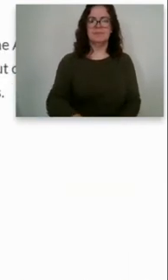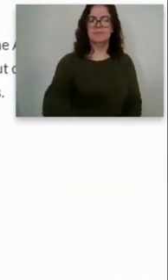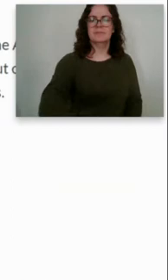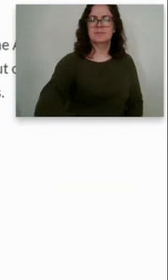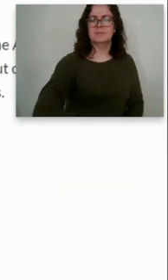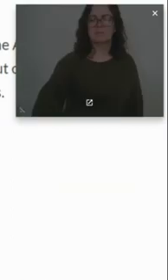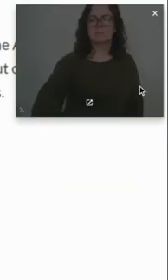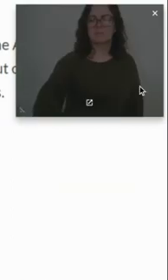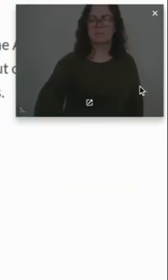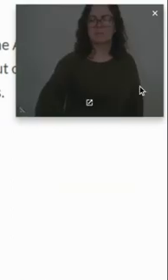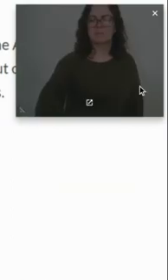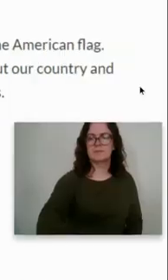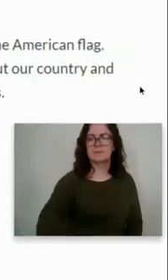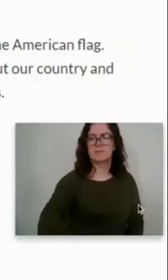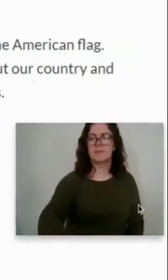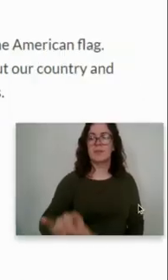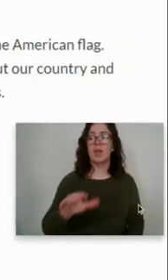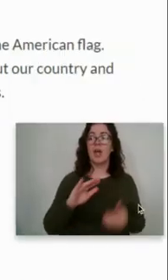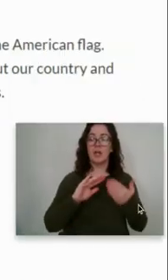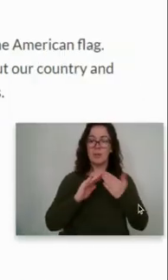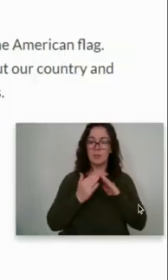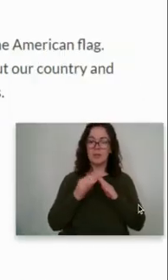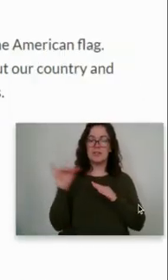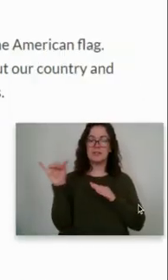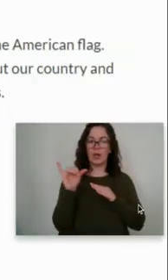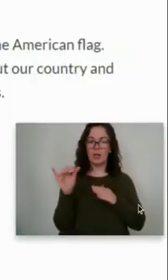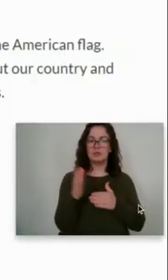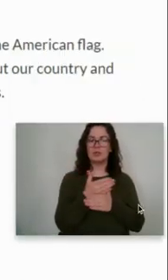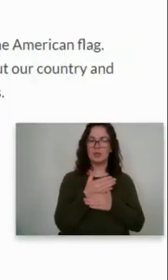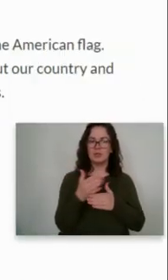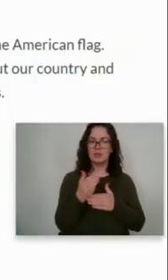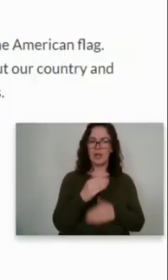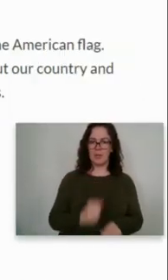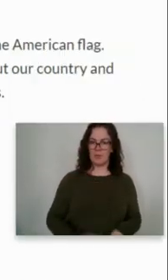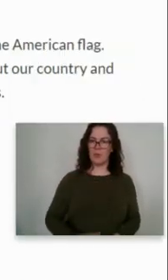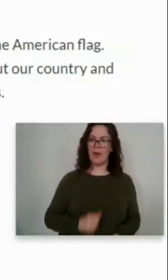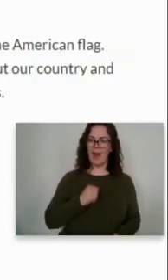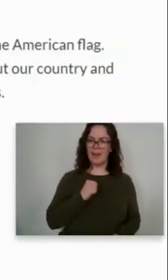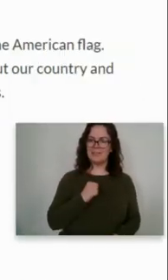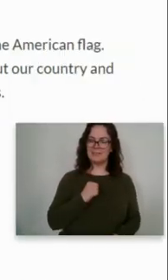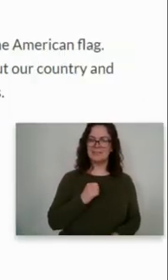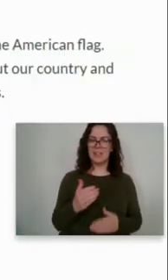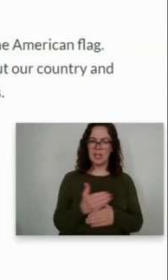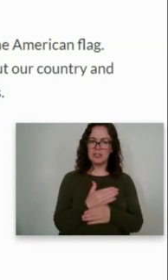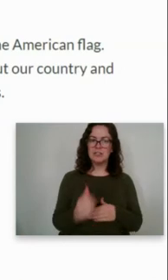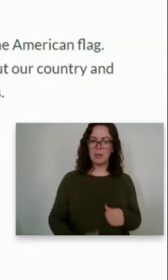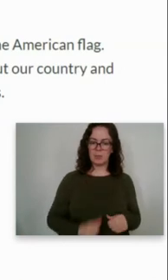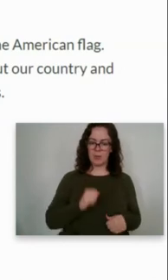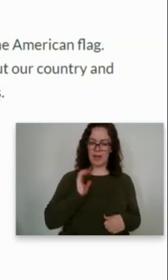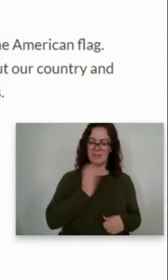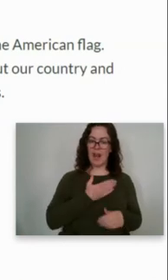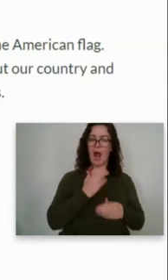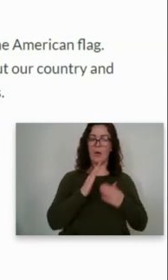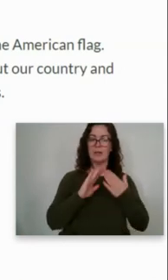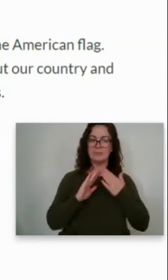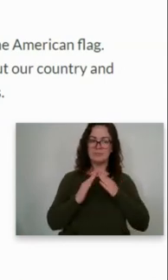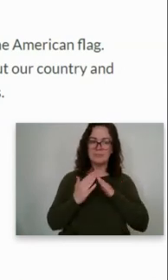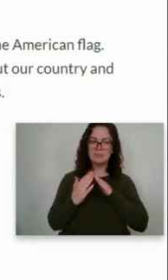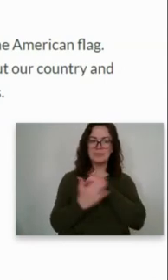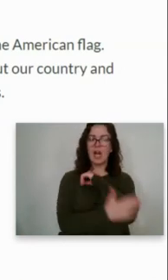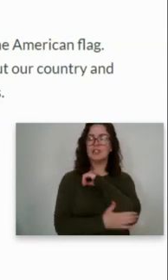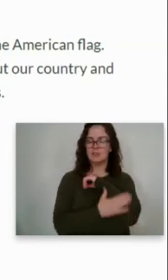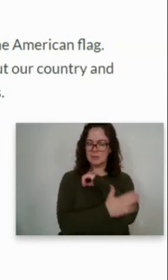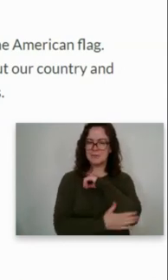Communities also share their pride. People in communities share their pride in our country. They fly the American flag. They say the Pledge